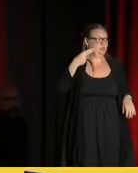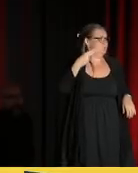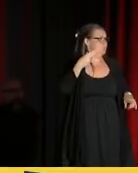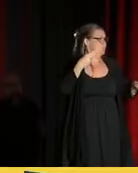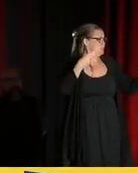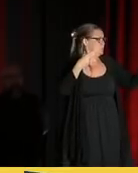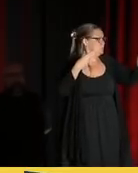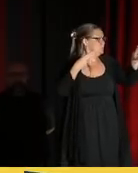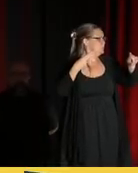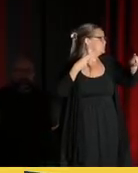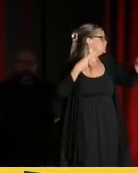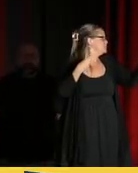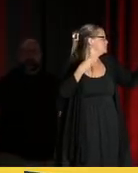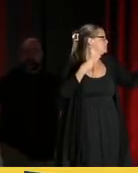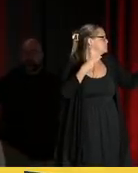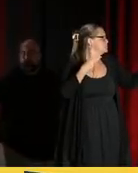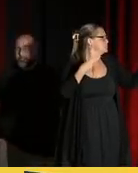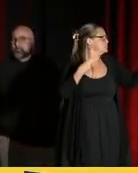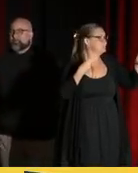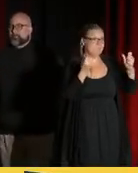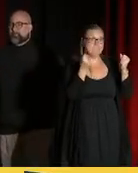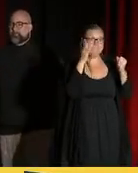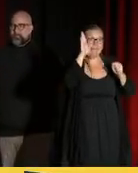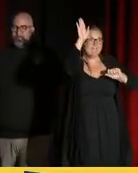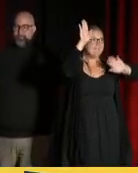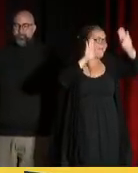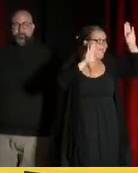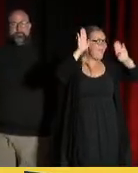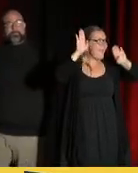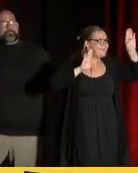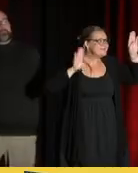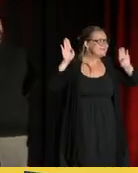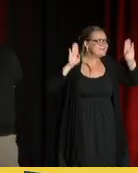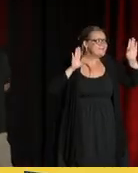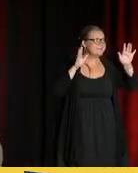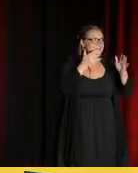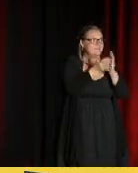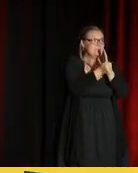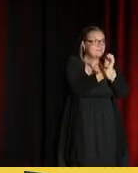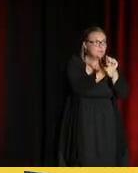Oh man, I see lots of hands bouncing around.